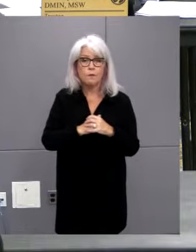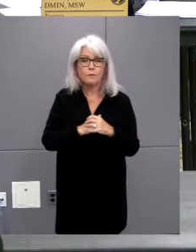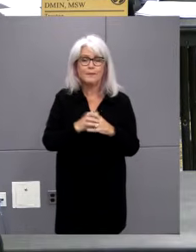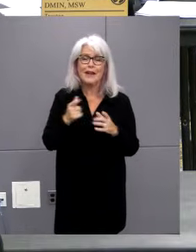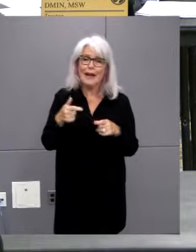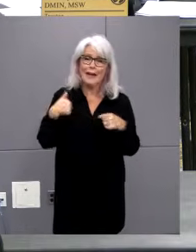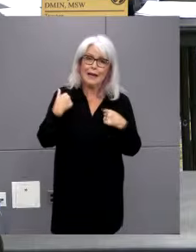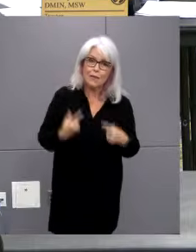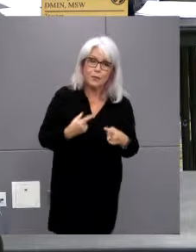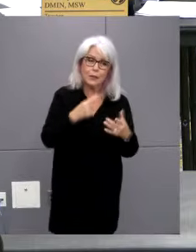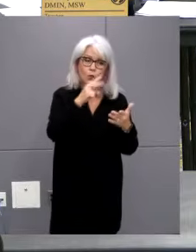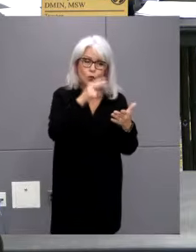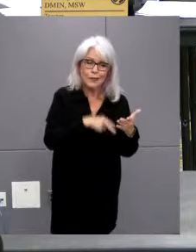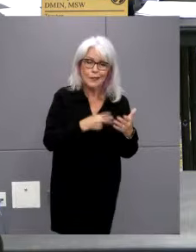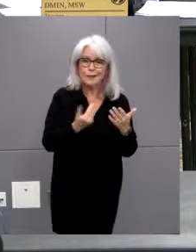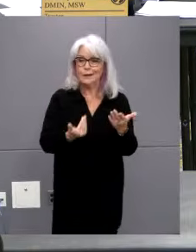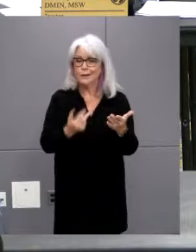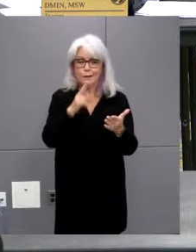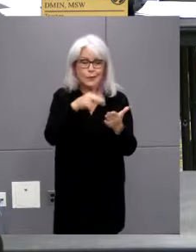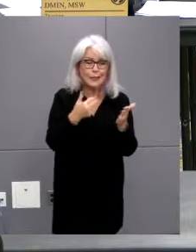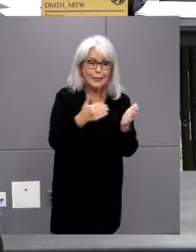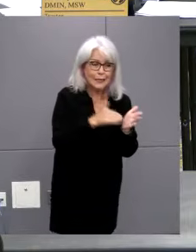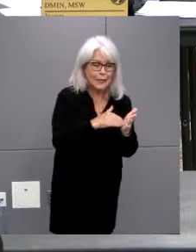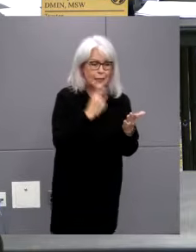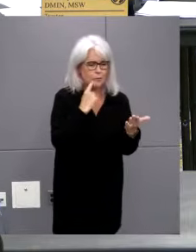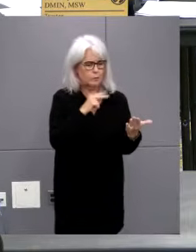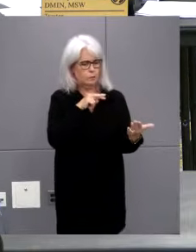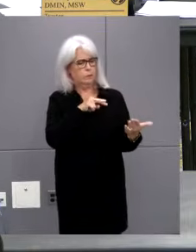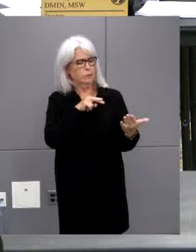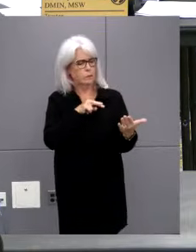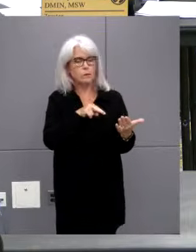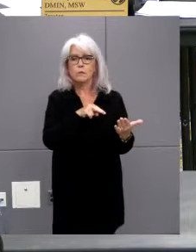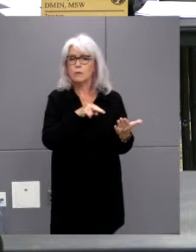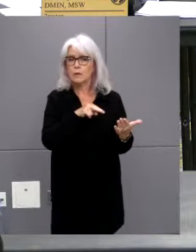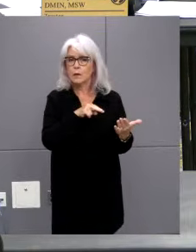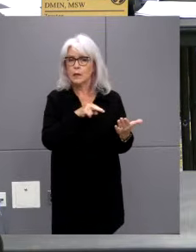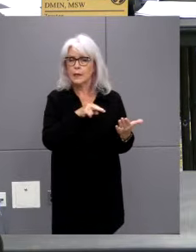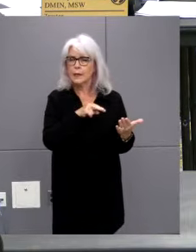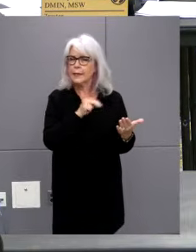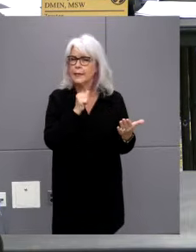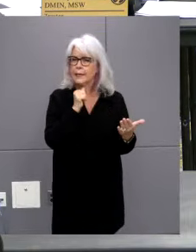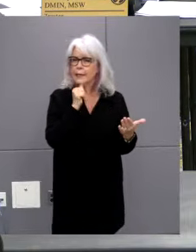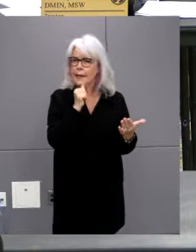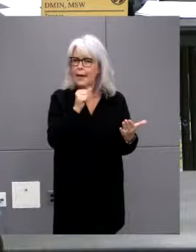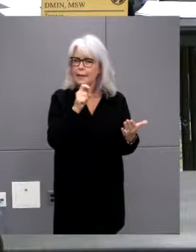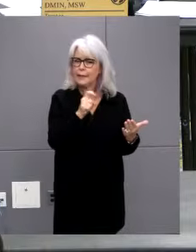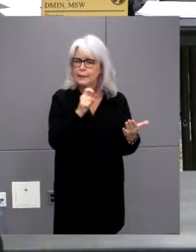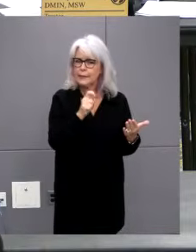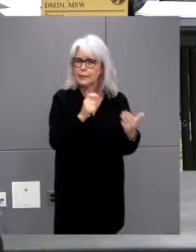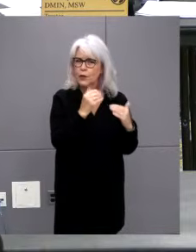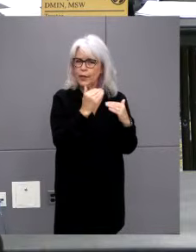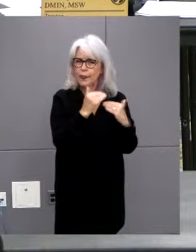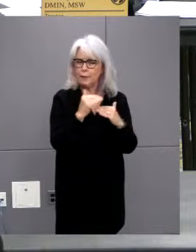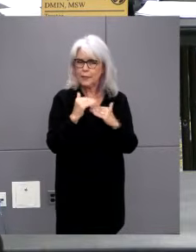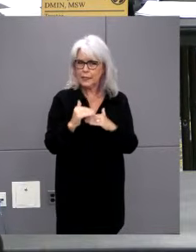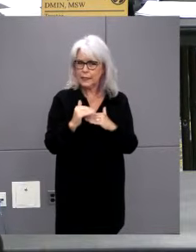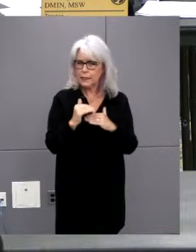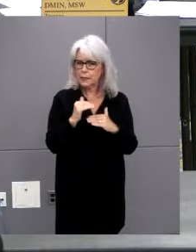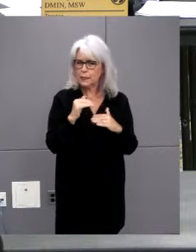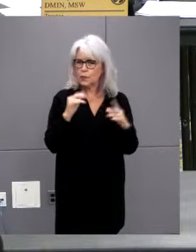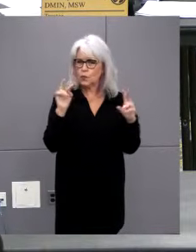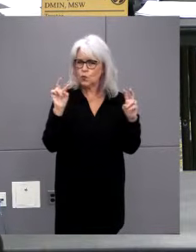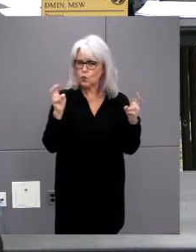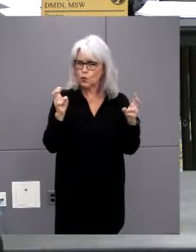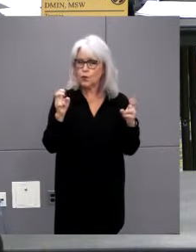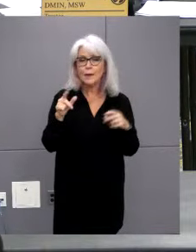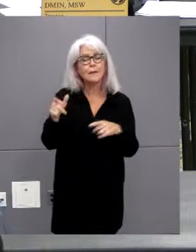it and rereading it, and that just jumped out at me, the not limited, not necessarily limited to, because I don't have an issue with the 6